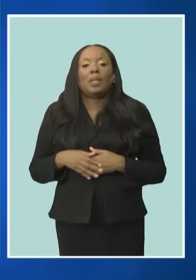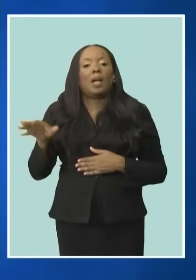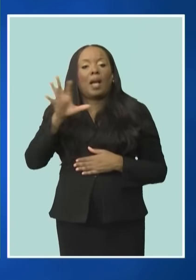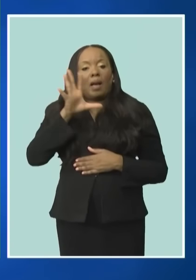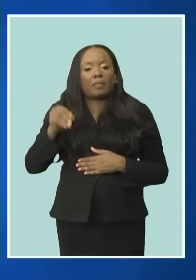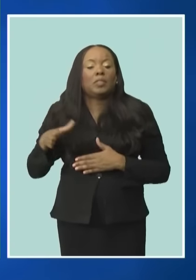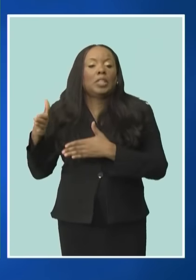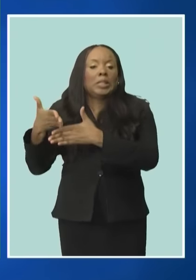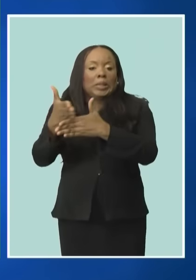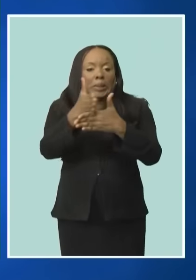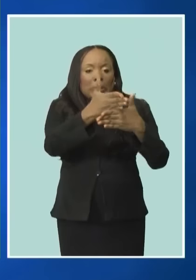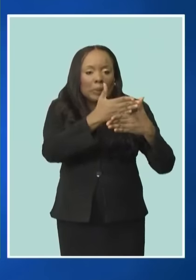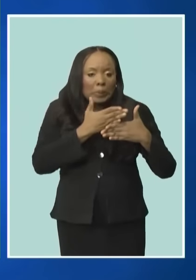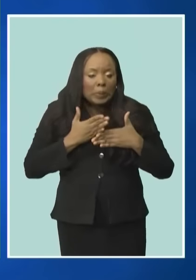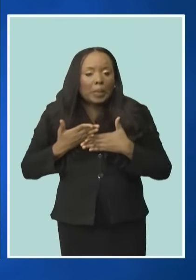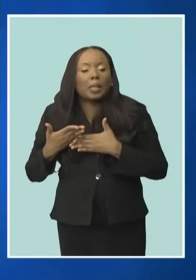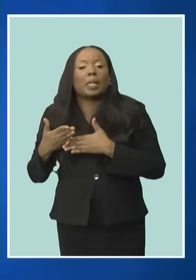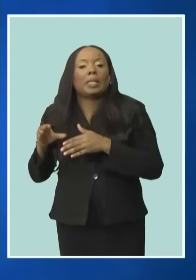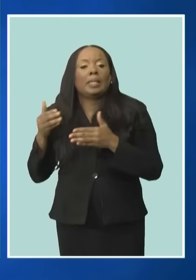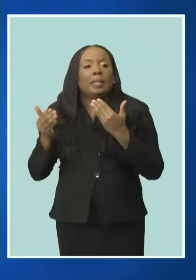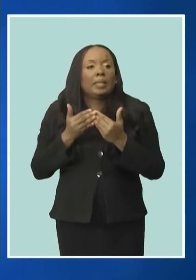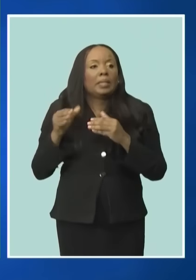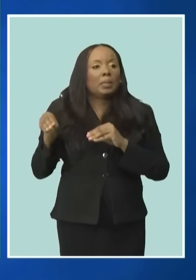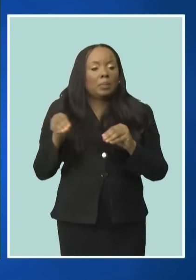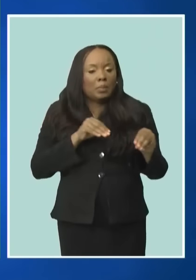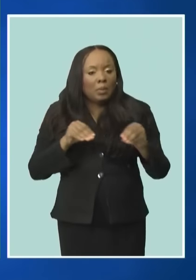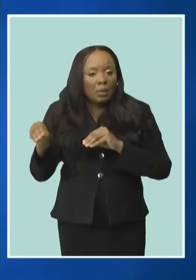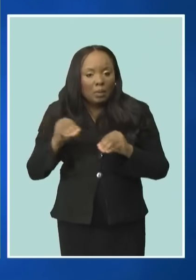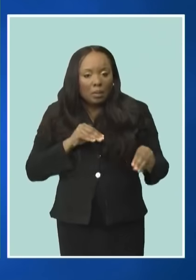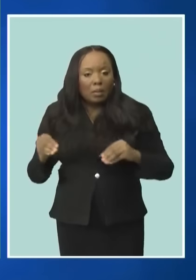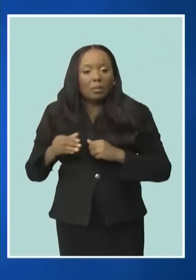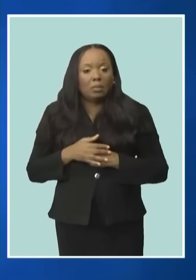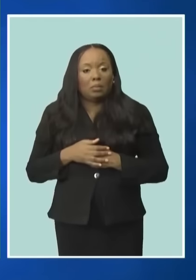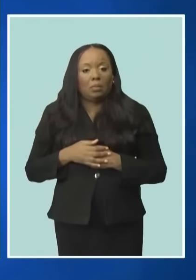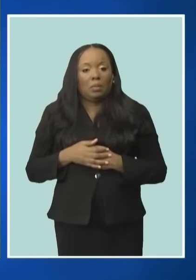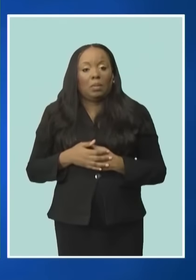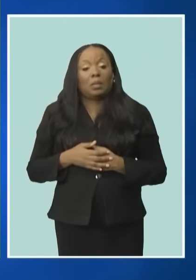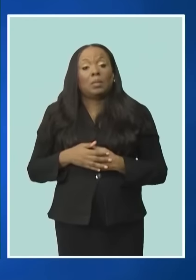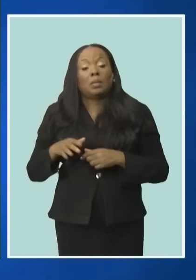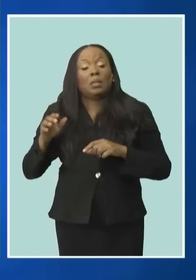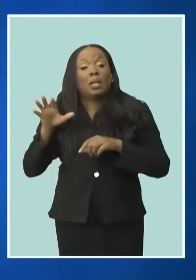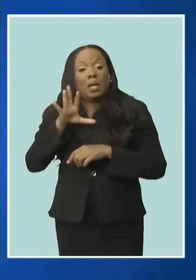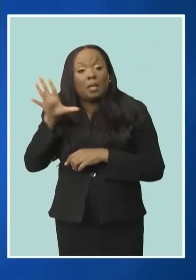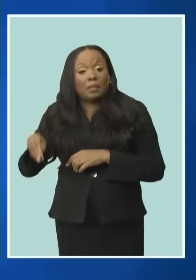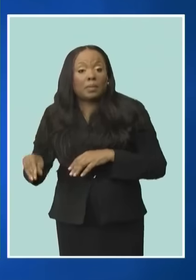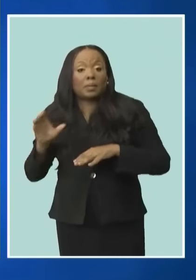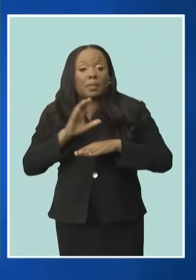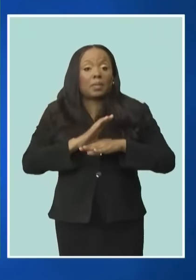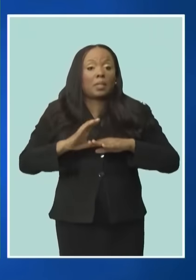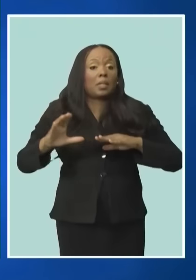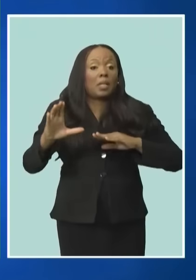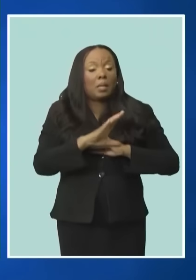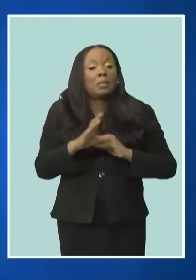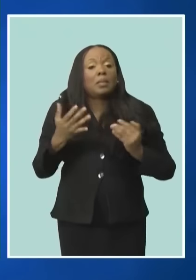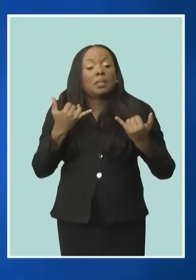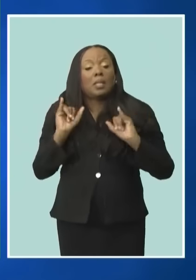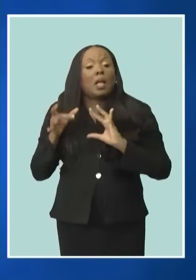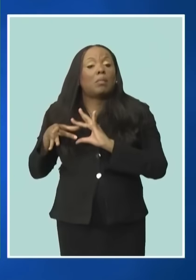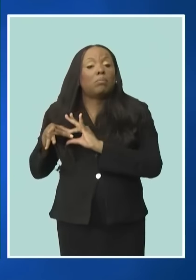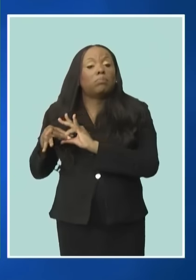shared institutions and open movement. He says despite being geographically separated, the Caribbean and Africa are not